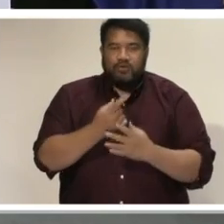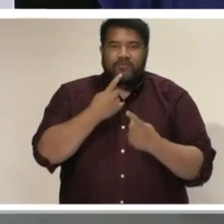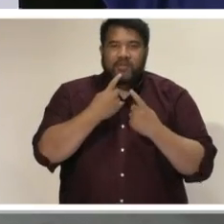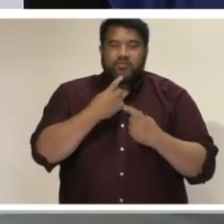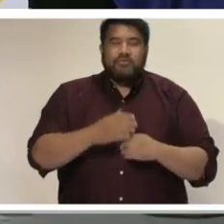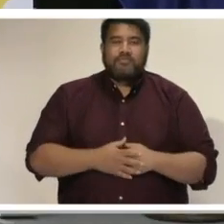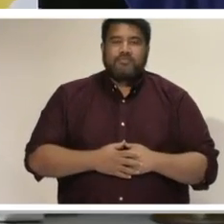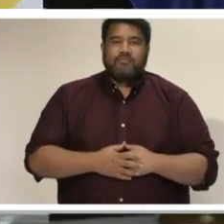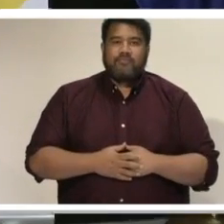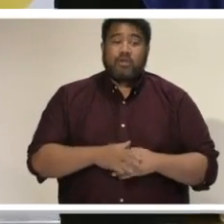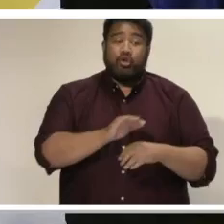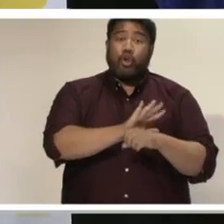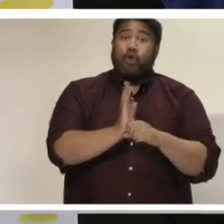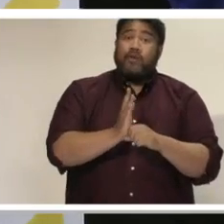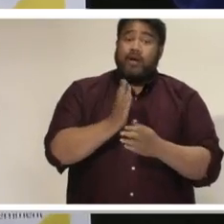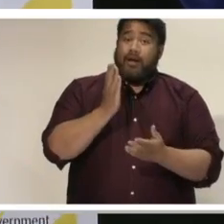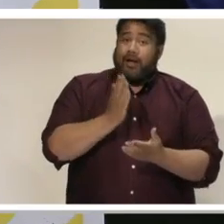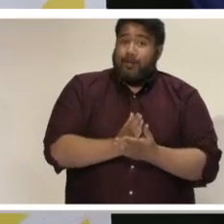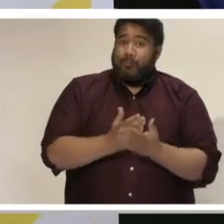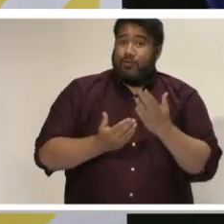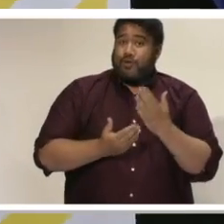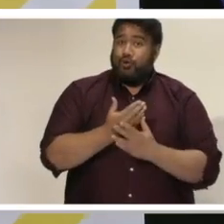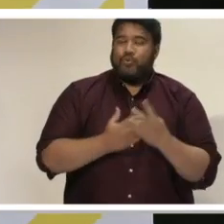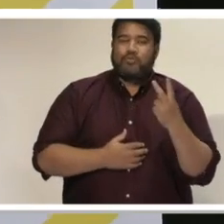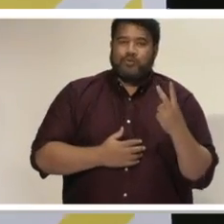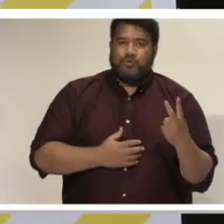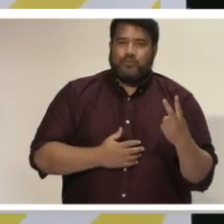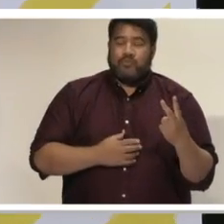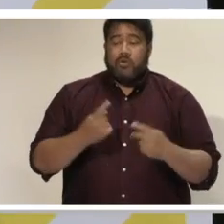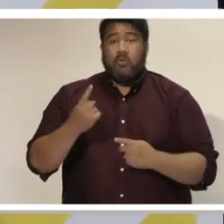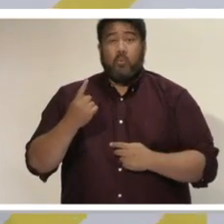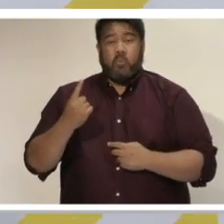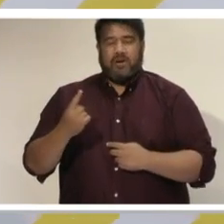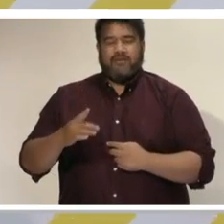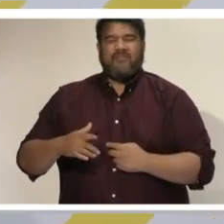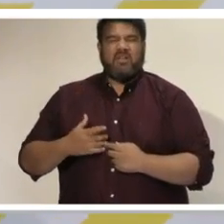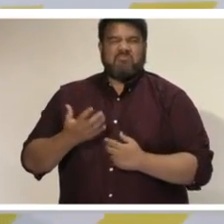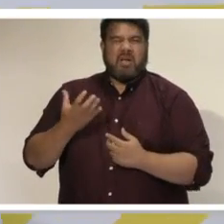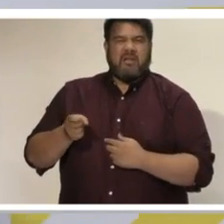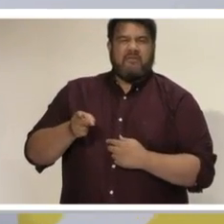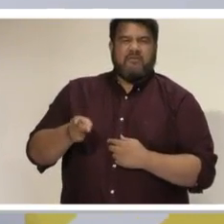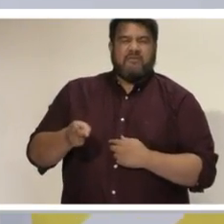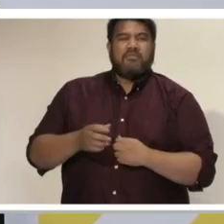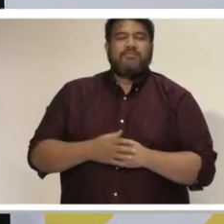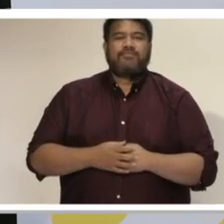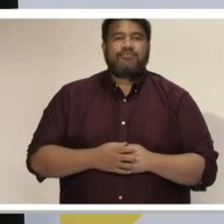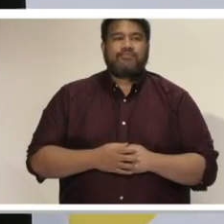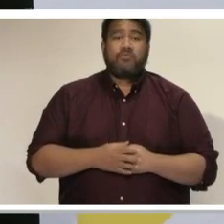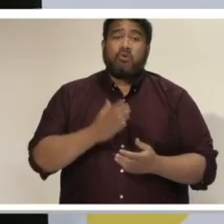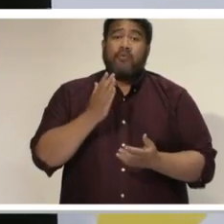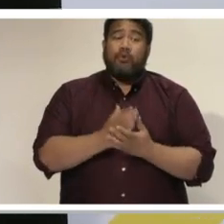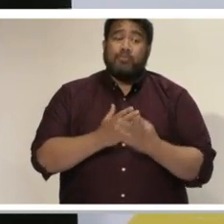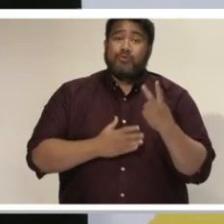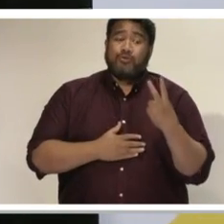COVID-19 to report and 1 new probable case. 2 of today's cases, and those are both the confirmed cases, can